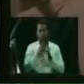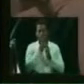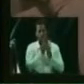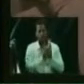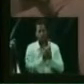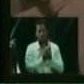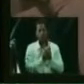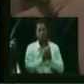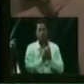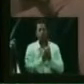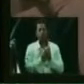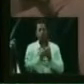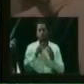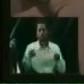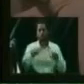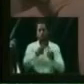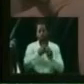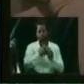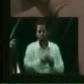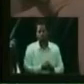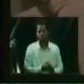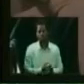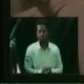out ethically and responsibly.